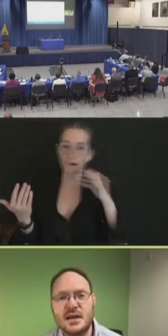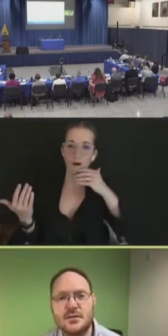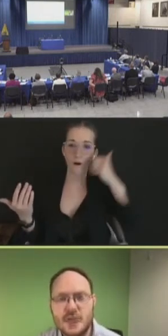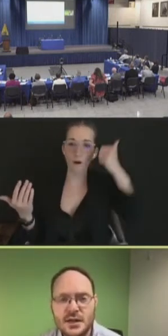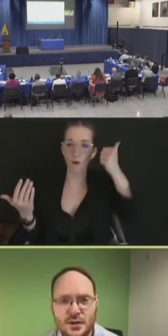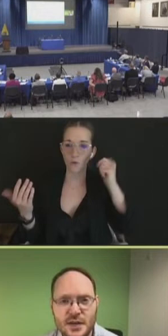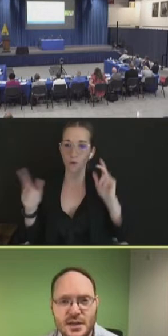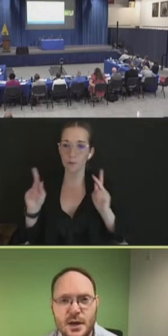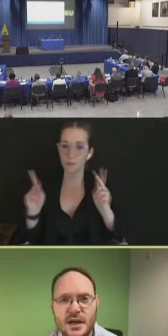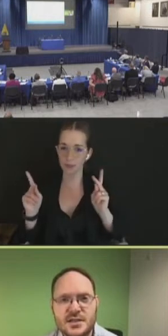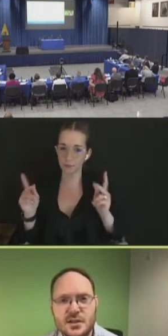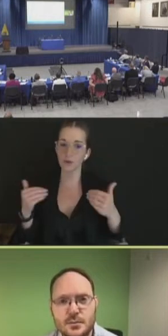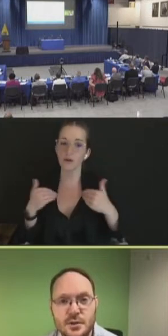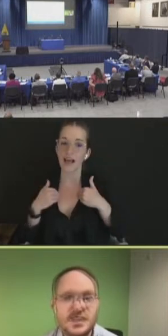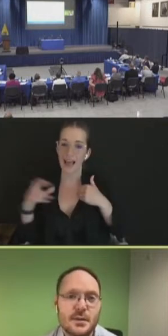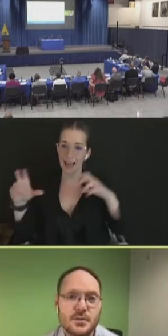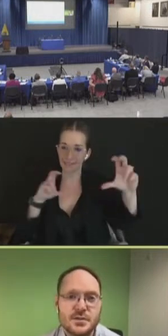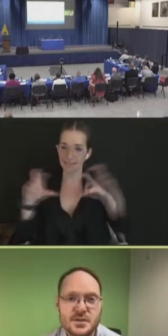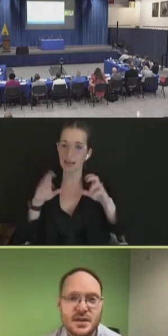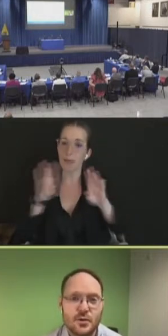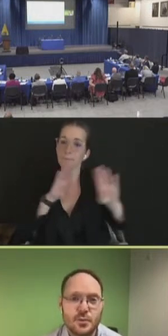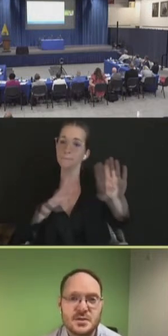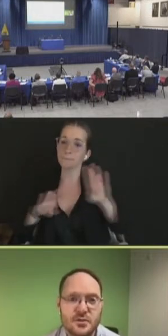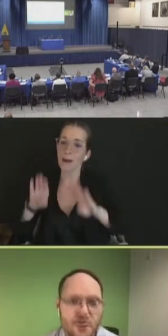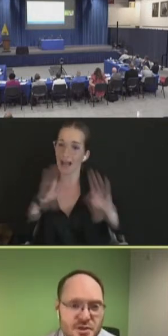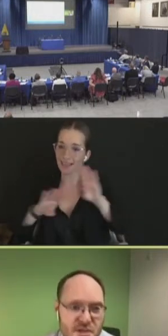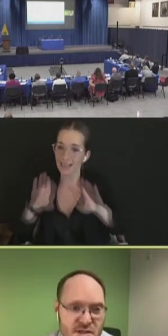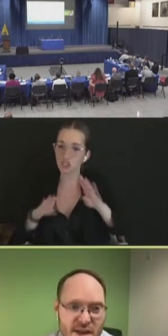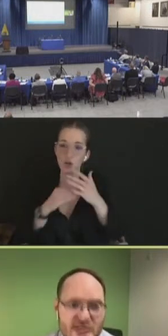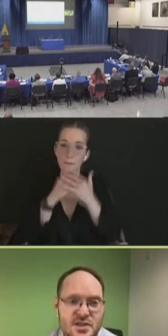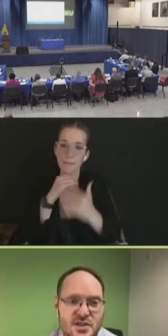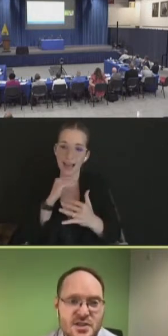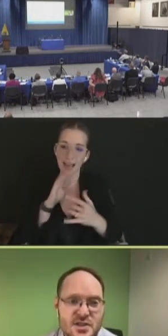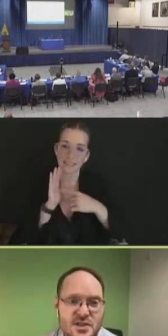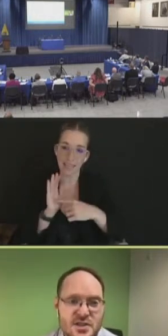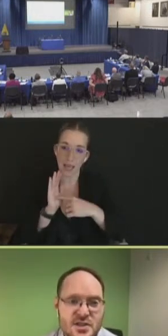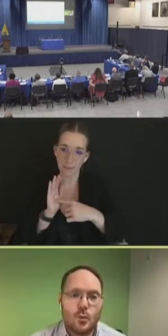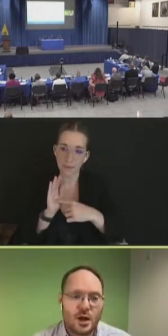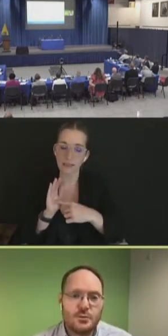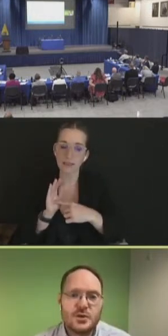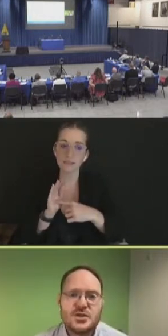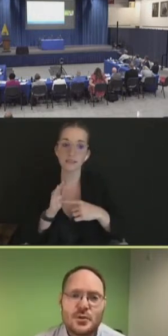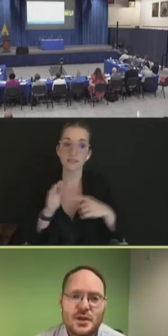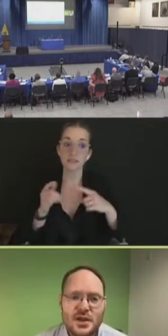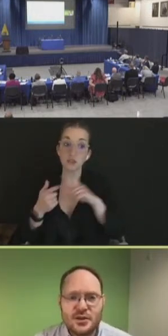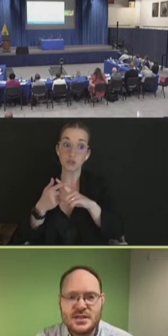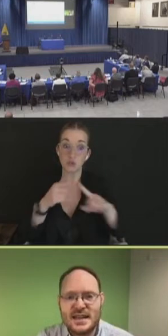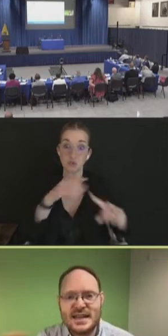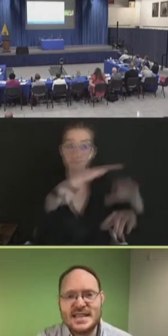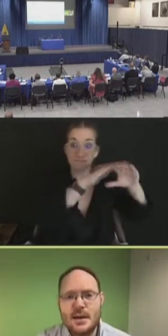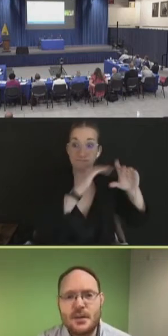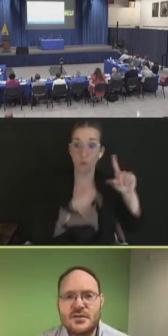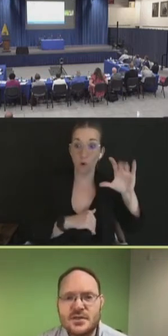participants have donated biological blood samples, so start upwards of 100 years of age. And what I'm just showing here is an example of some of